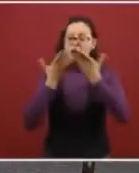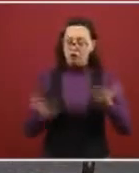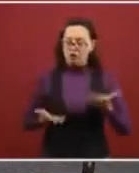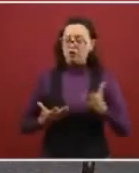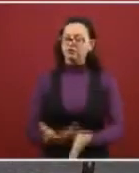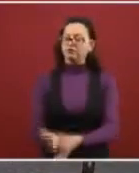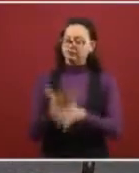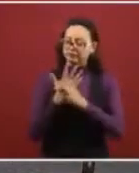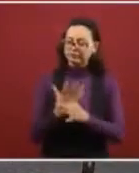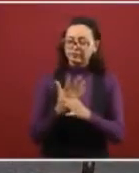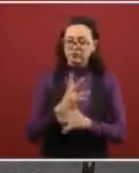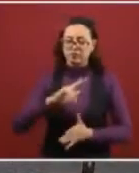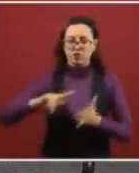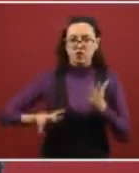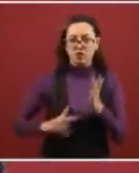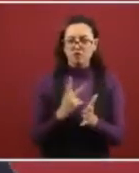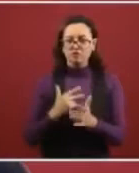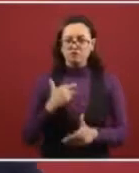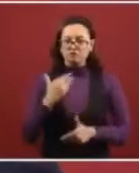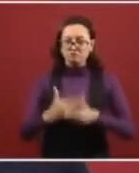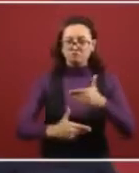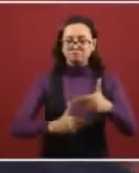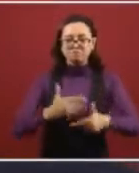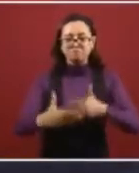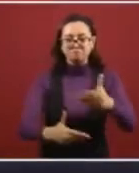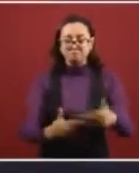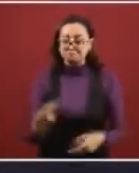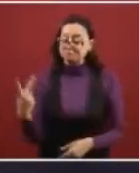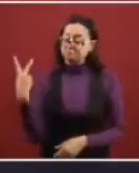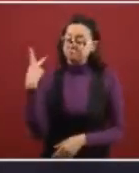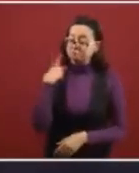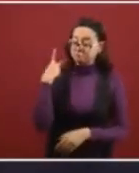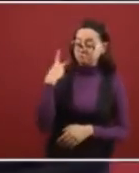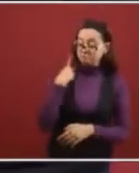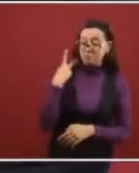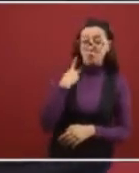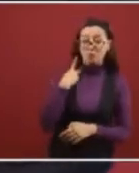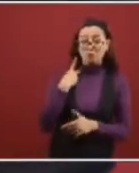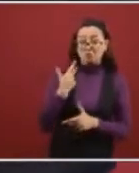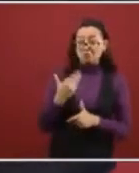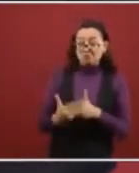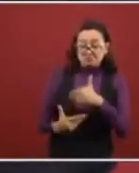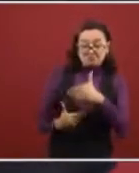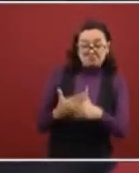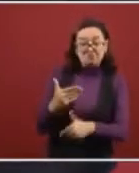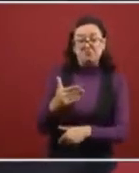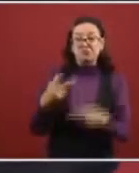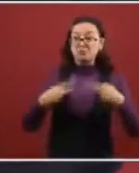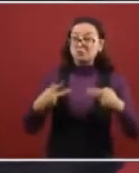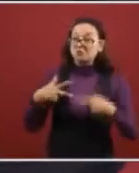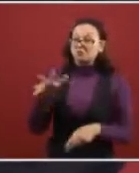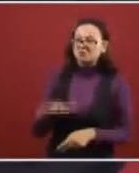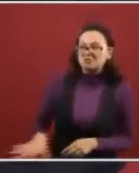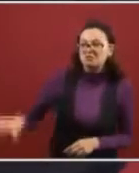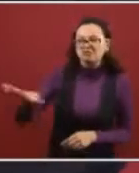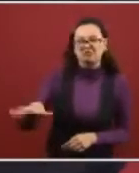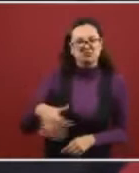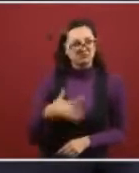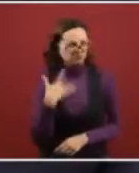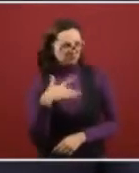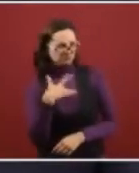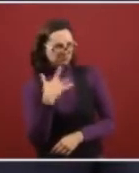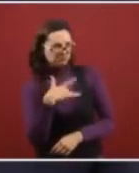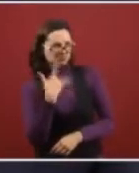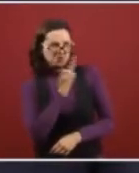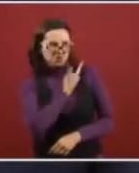sí, la política que estamos aplicando if the politics no that we le are applying, gusta al pueblo if they didn't, if the people